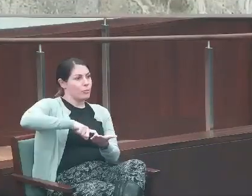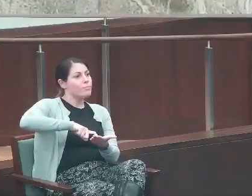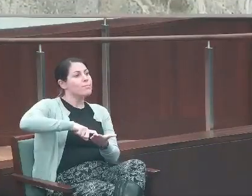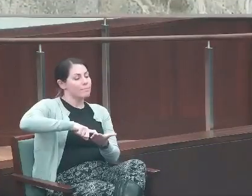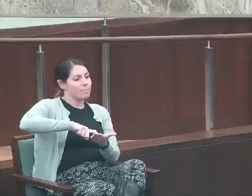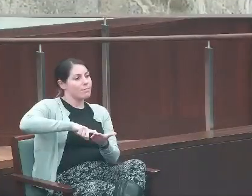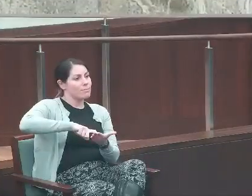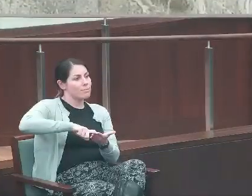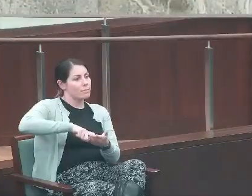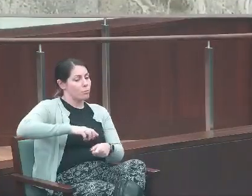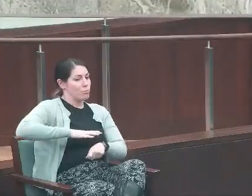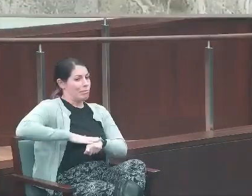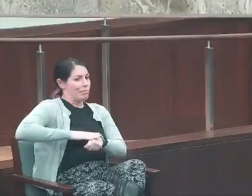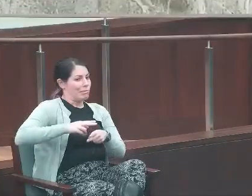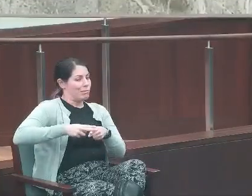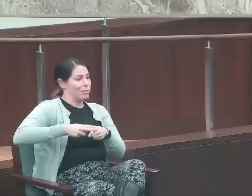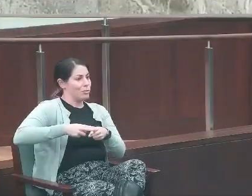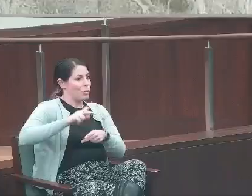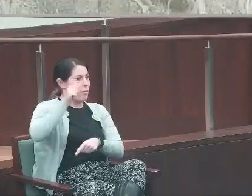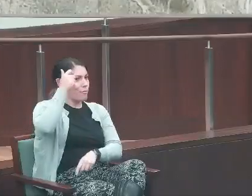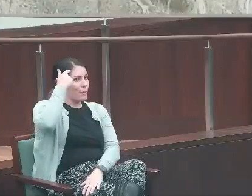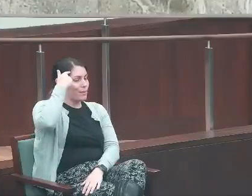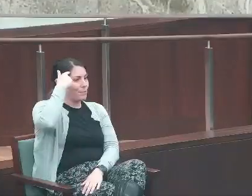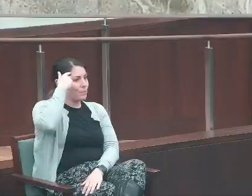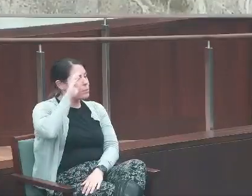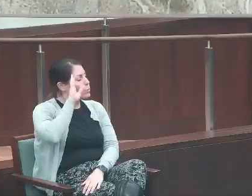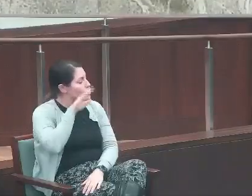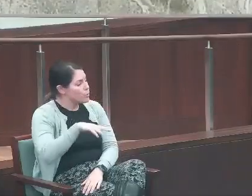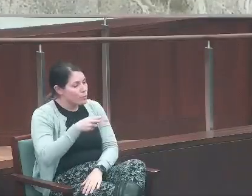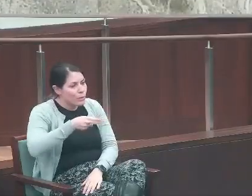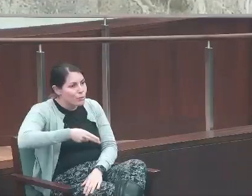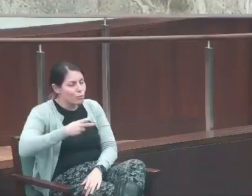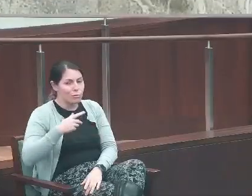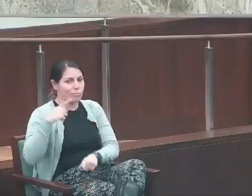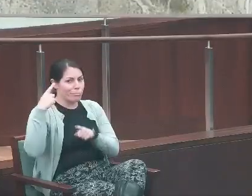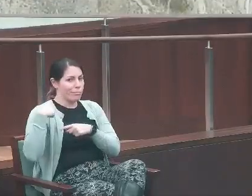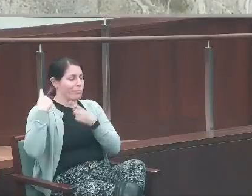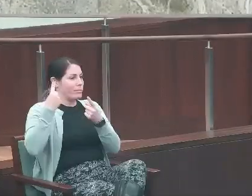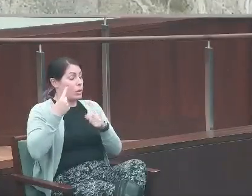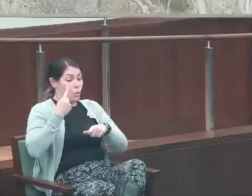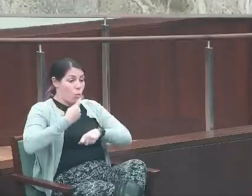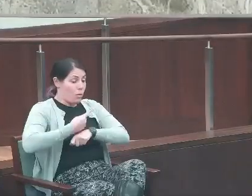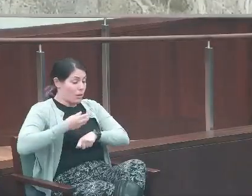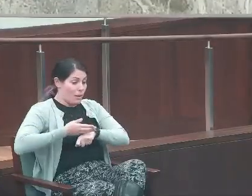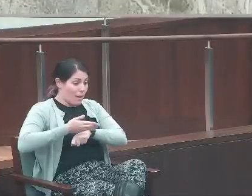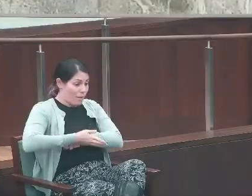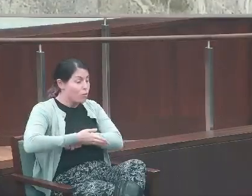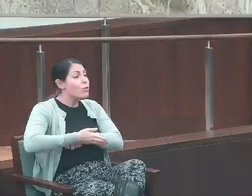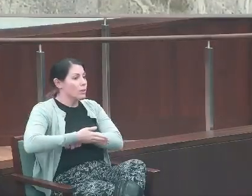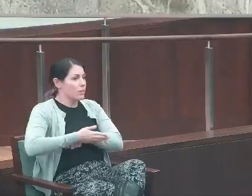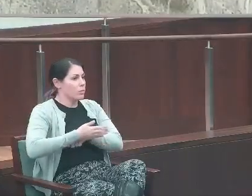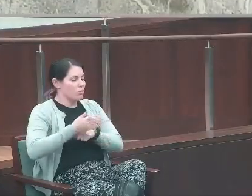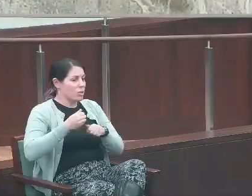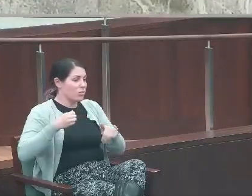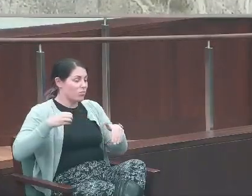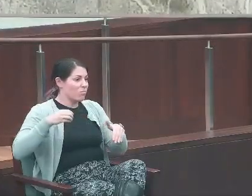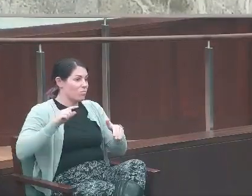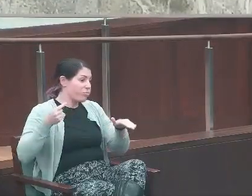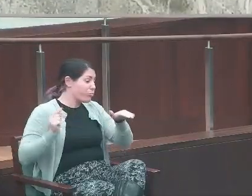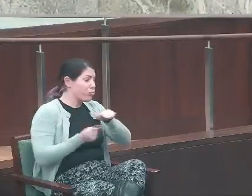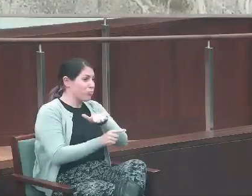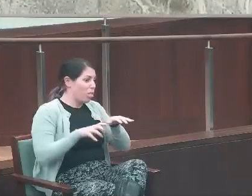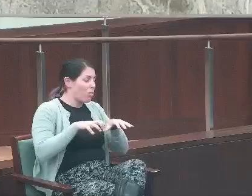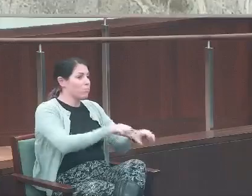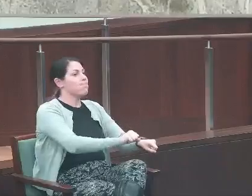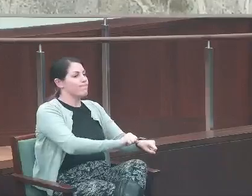the provisional government. And we all know the history. After one day, Arab armies invaded, and the first of many subsequent